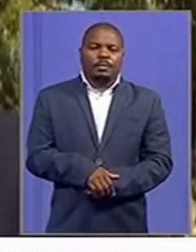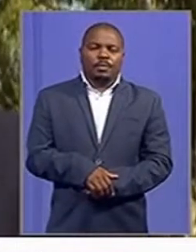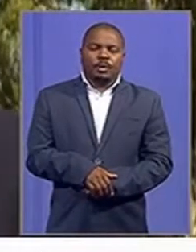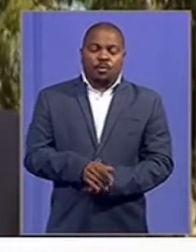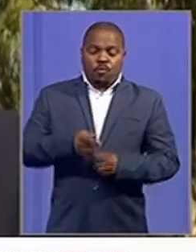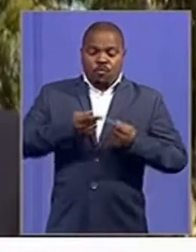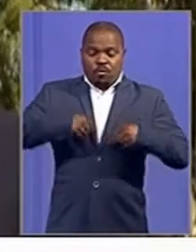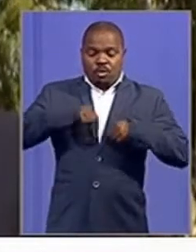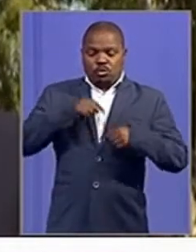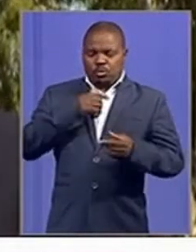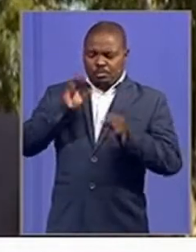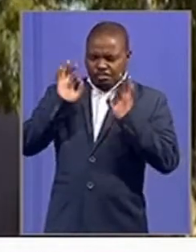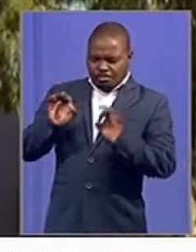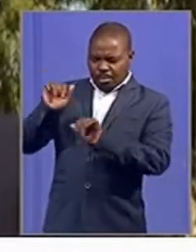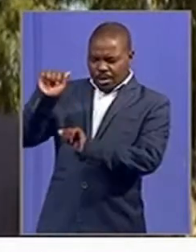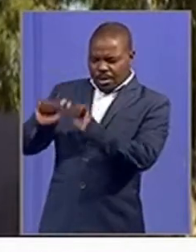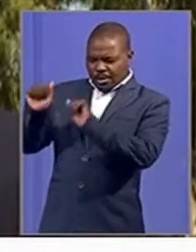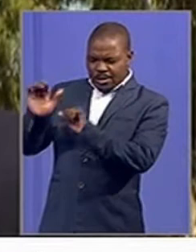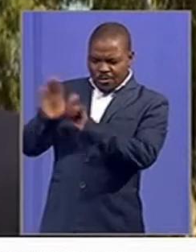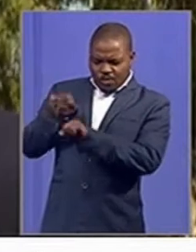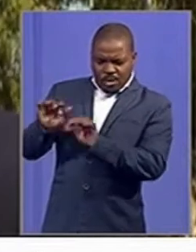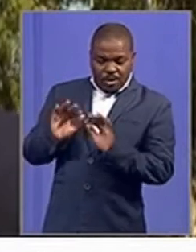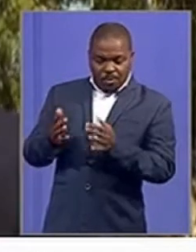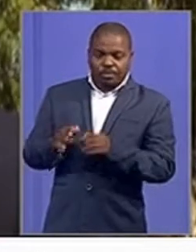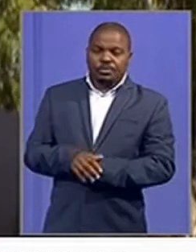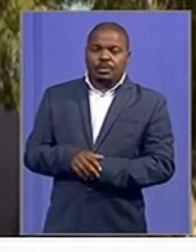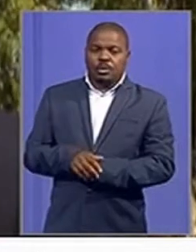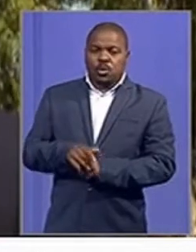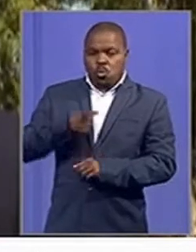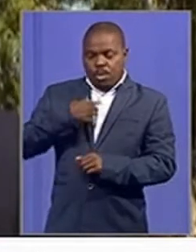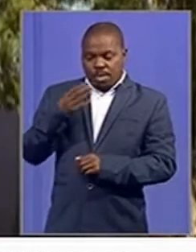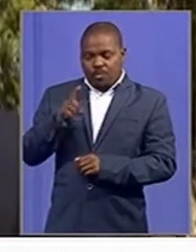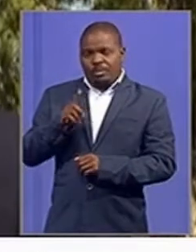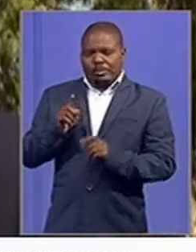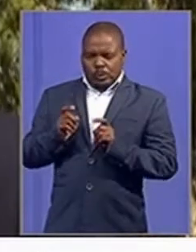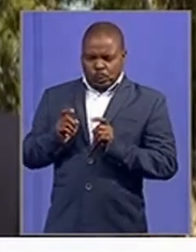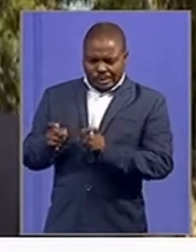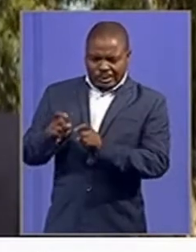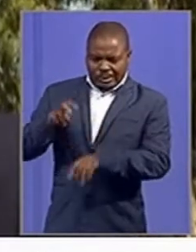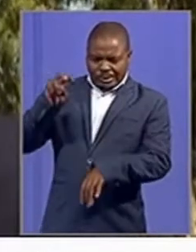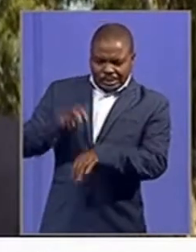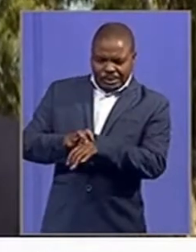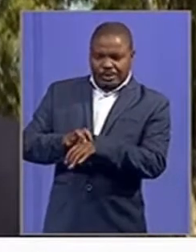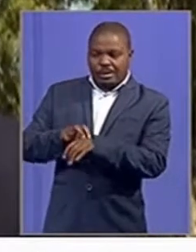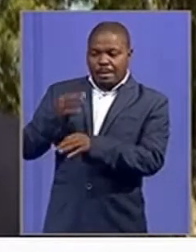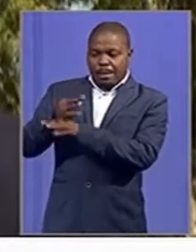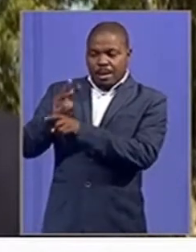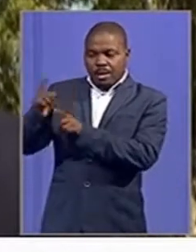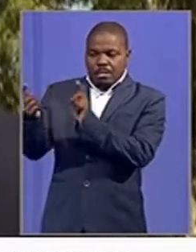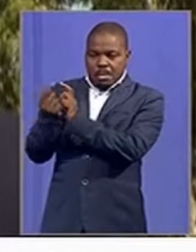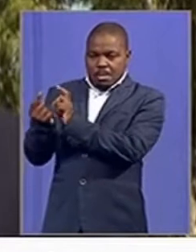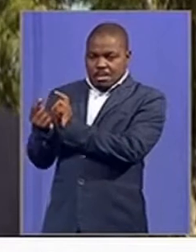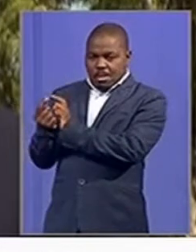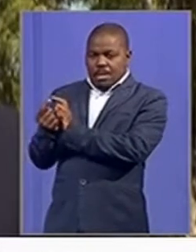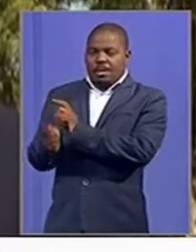fully assess this matter, there is an urgent need to meet with the parents, and we